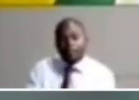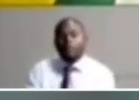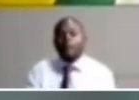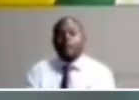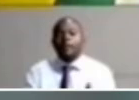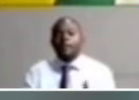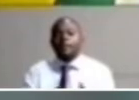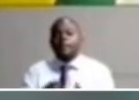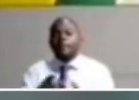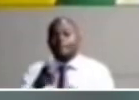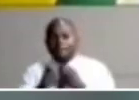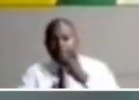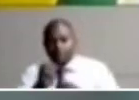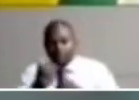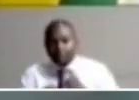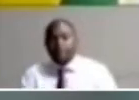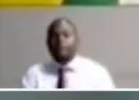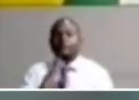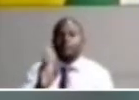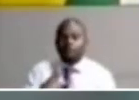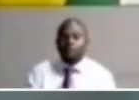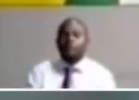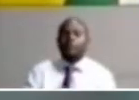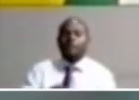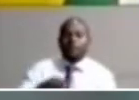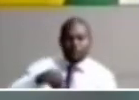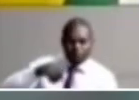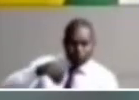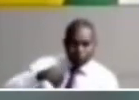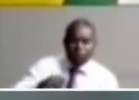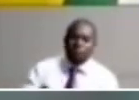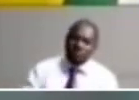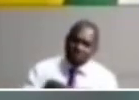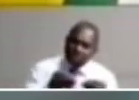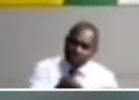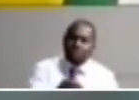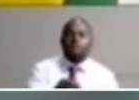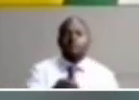milk, sugar, salt, etc.